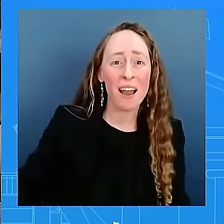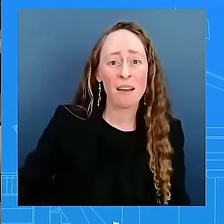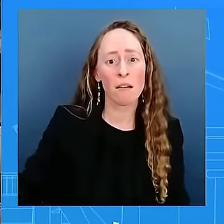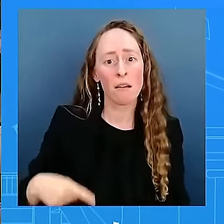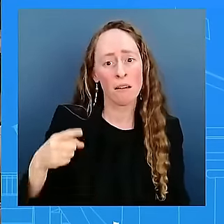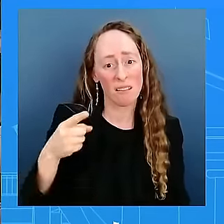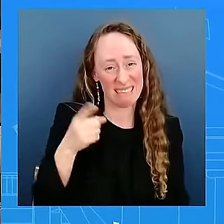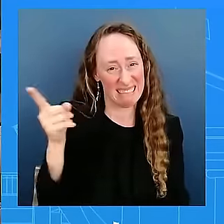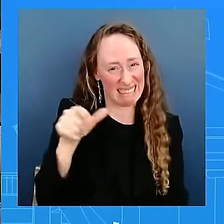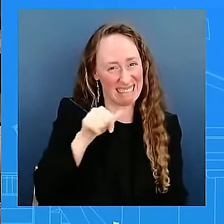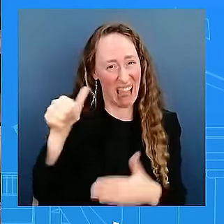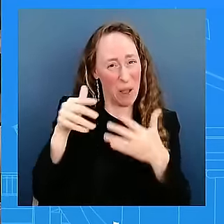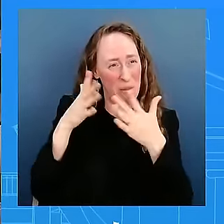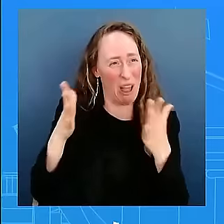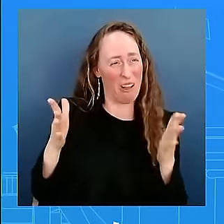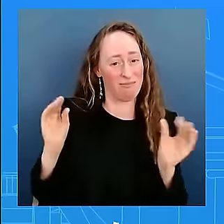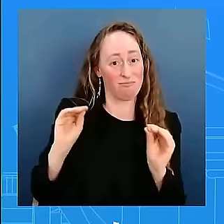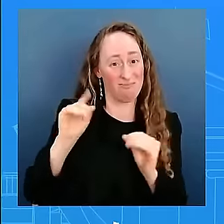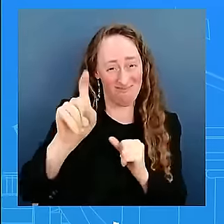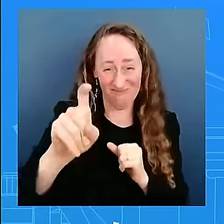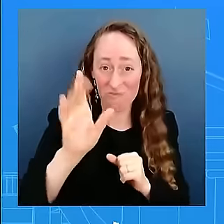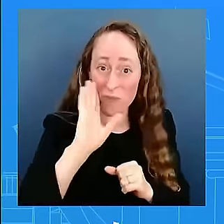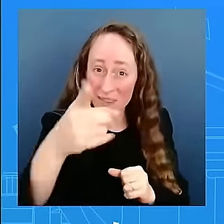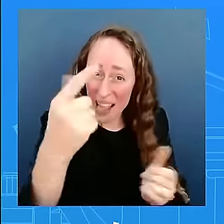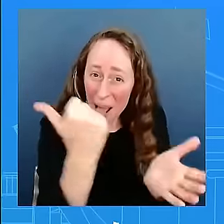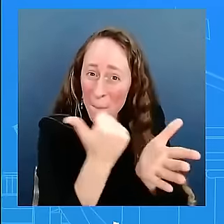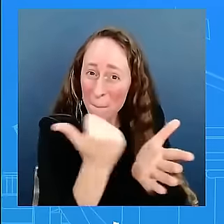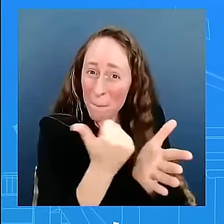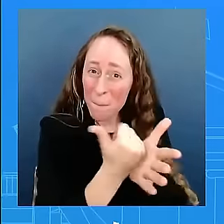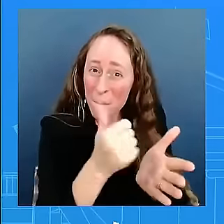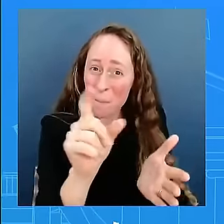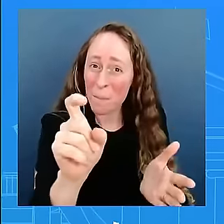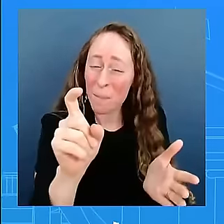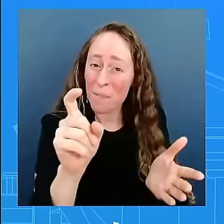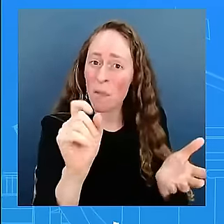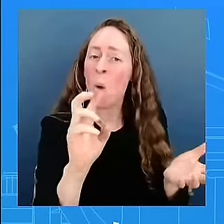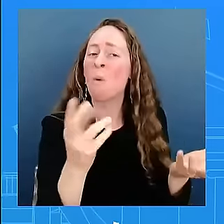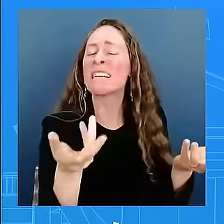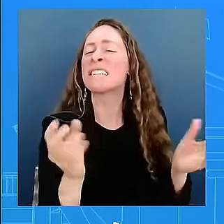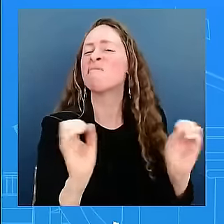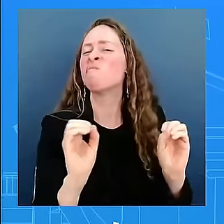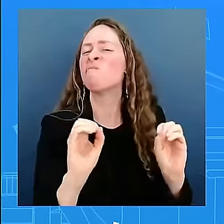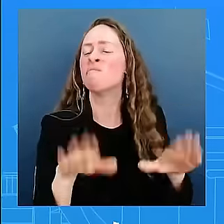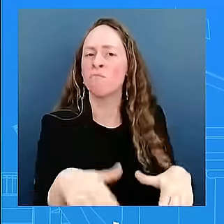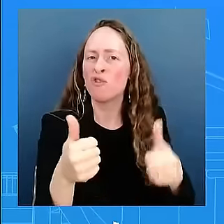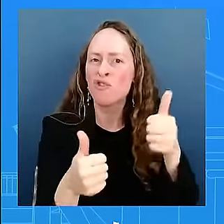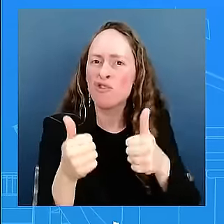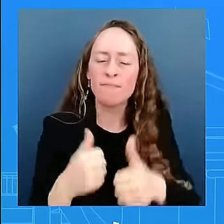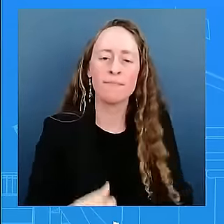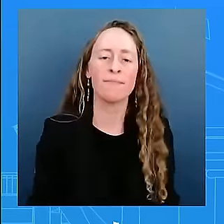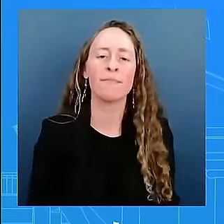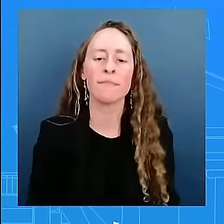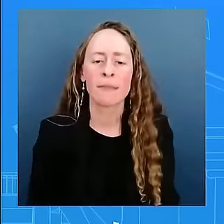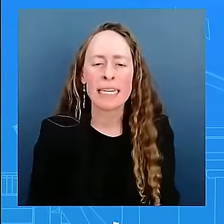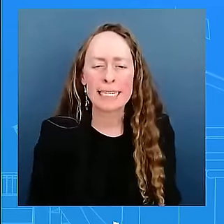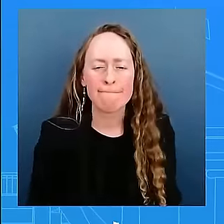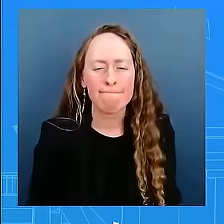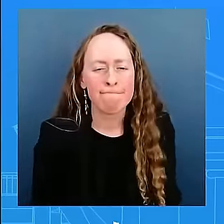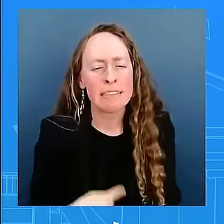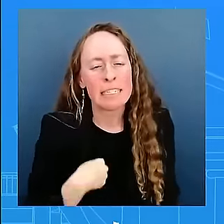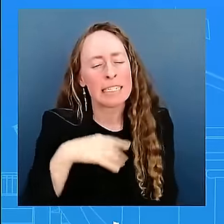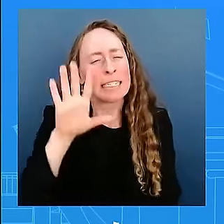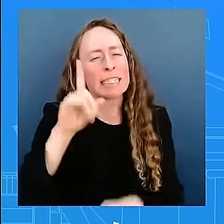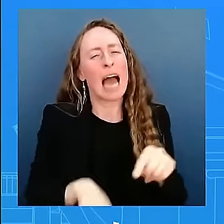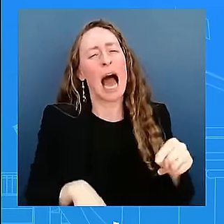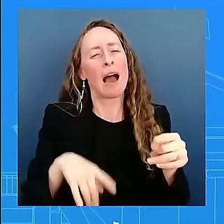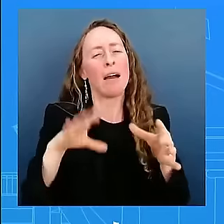on their team? So look, I'm not going to go by person and take a position, but the president has been very clear on the importance of the freedom of the press,